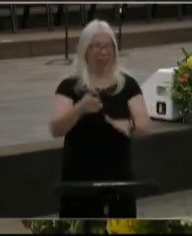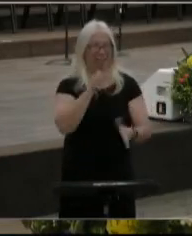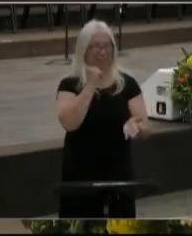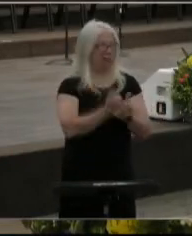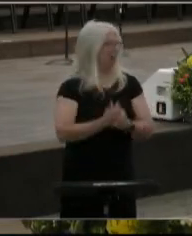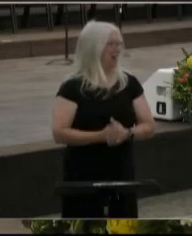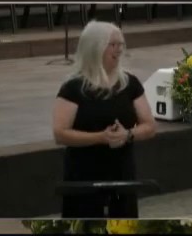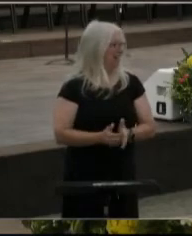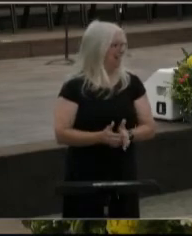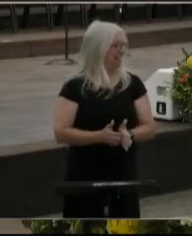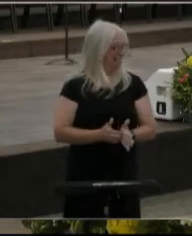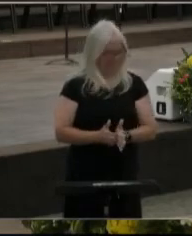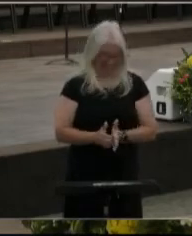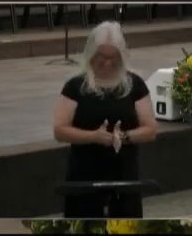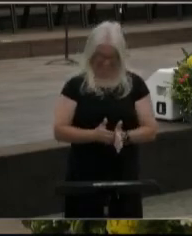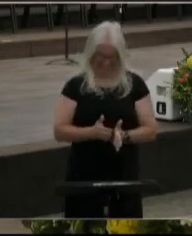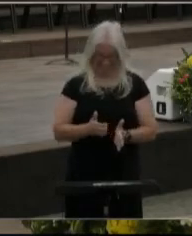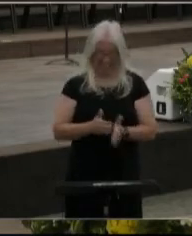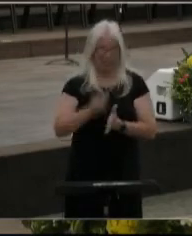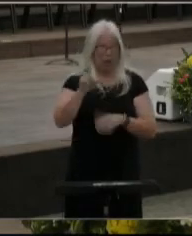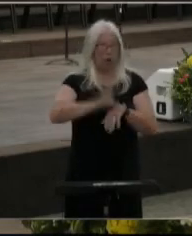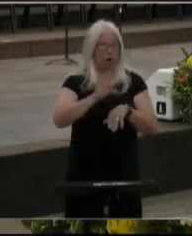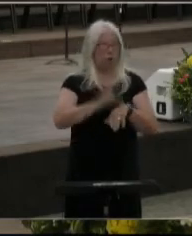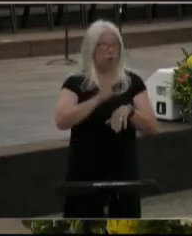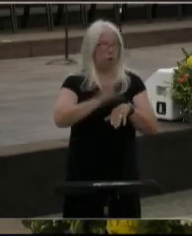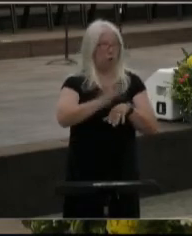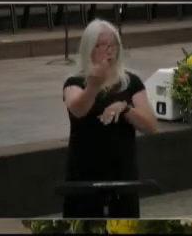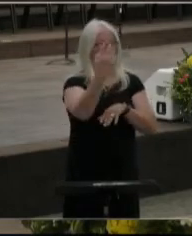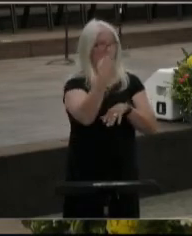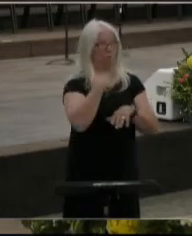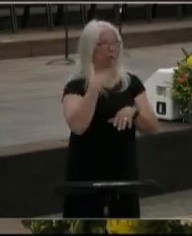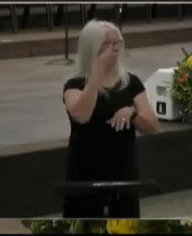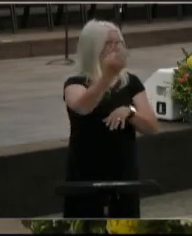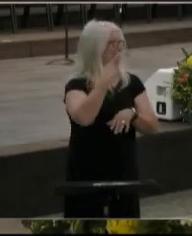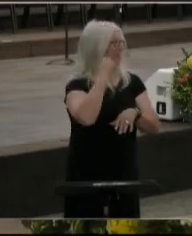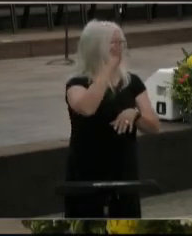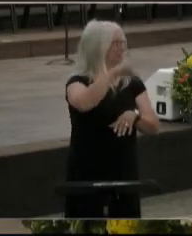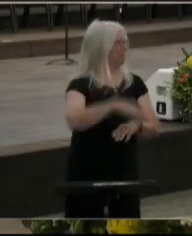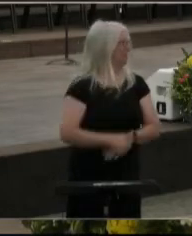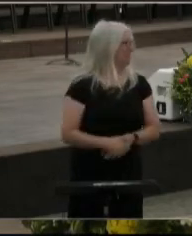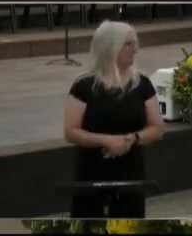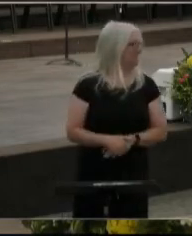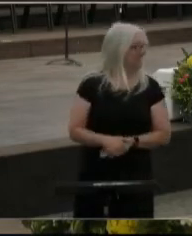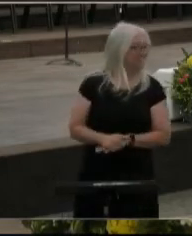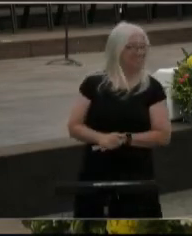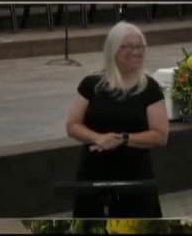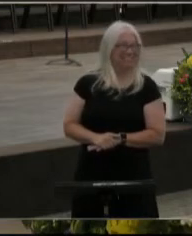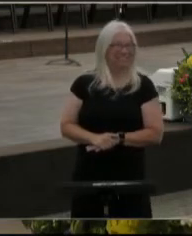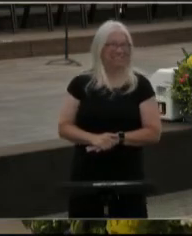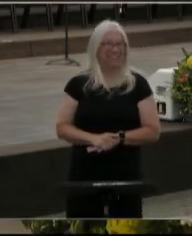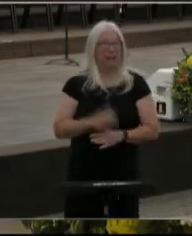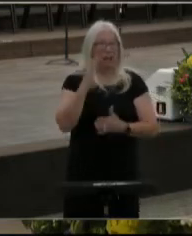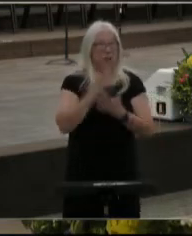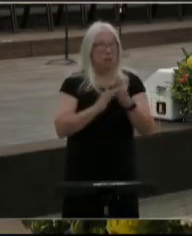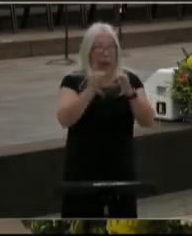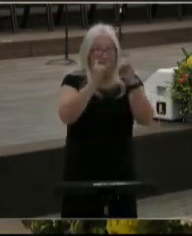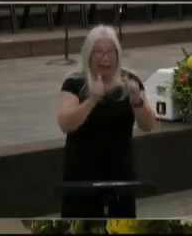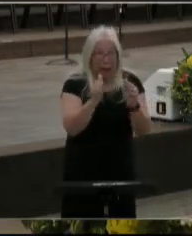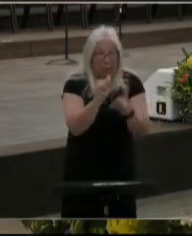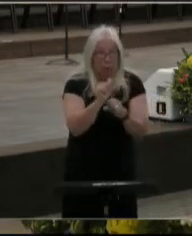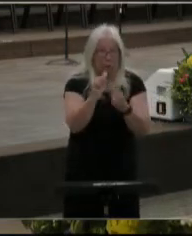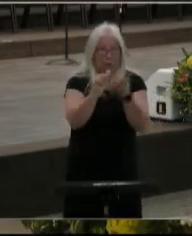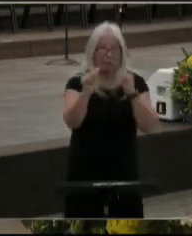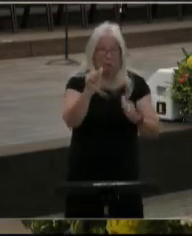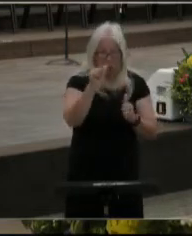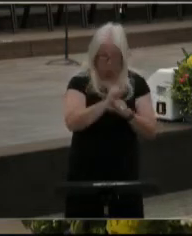Amen. I think this is the only church I know where y'all preach at me more than I preach at y'all. So some idolize work, some